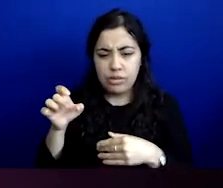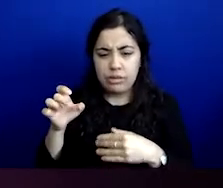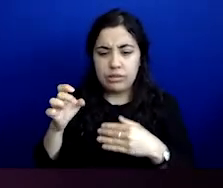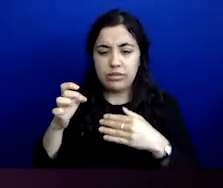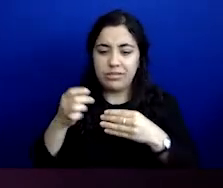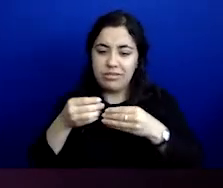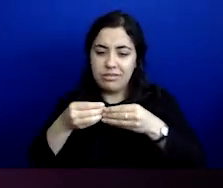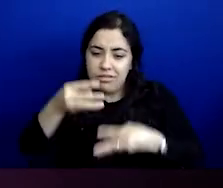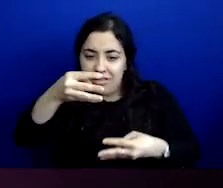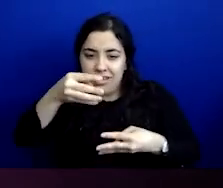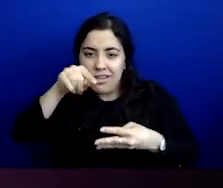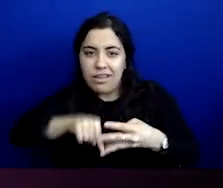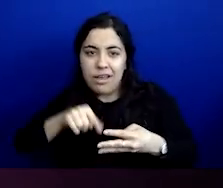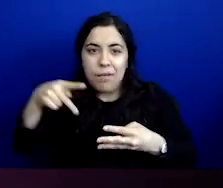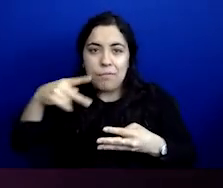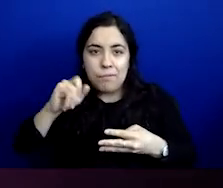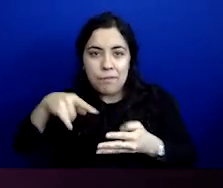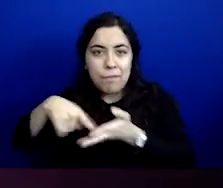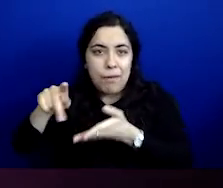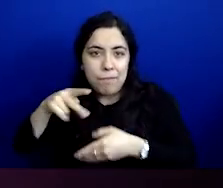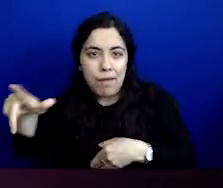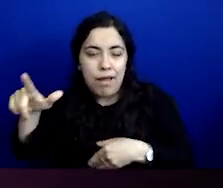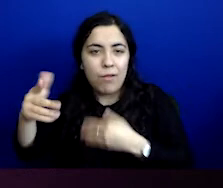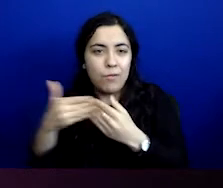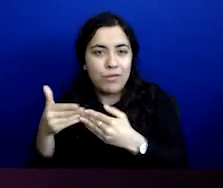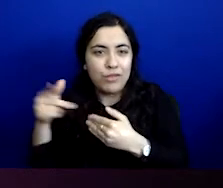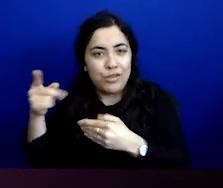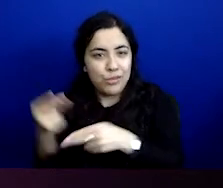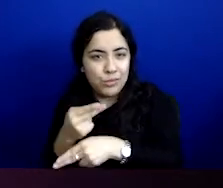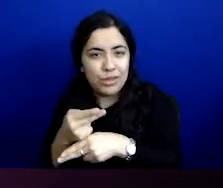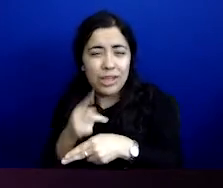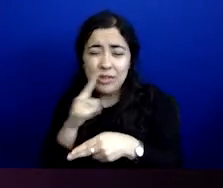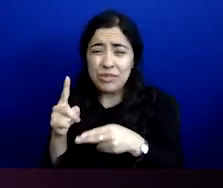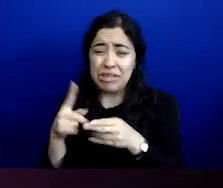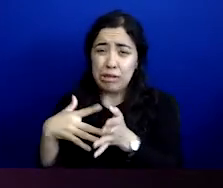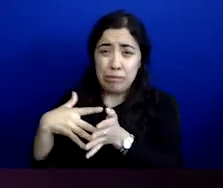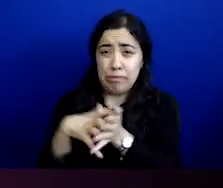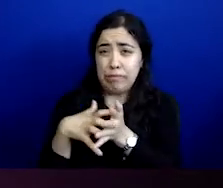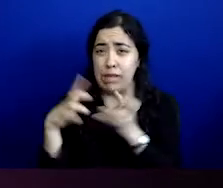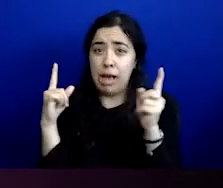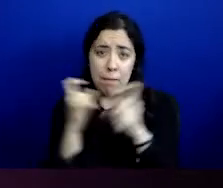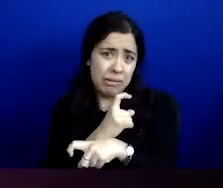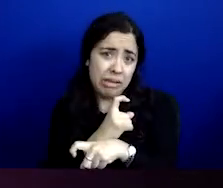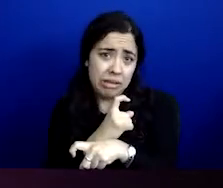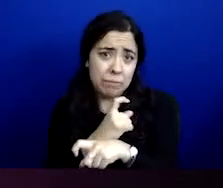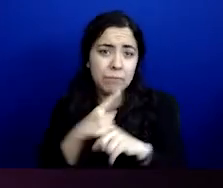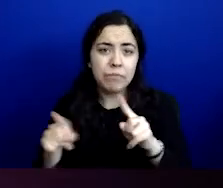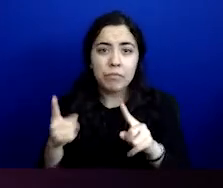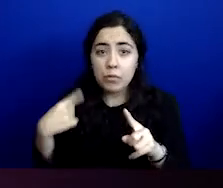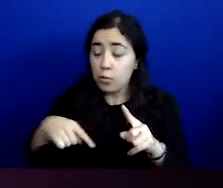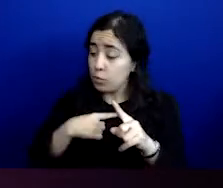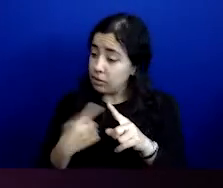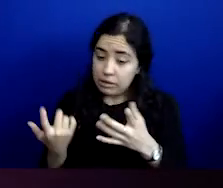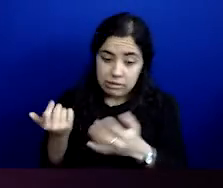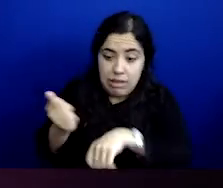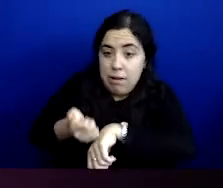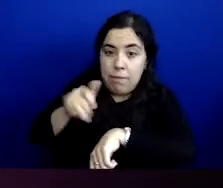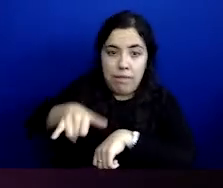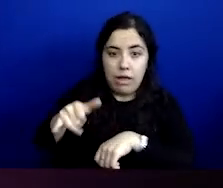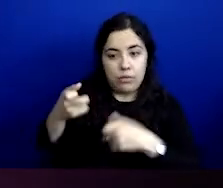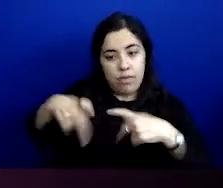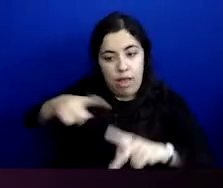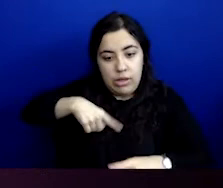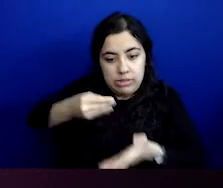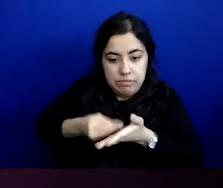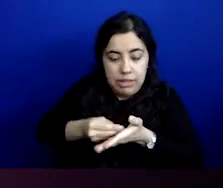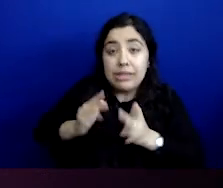something like PayPal and whatever they're using, it's very, very brittle and it's very complex. But that's what we've built to kind of enable us to be able to